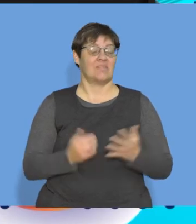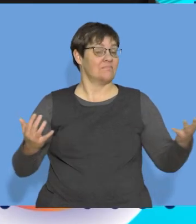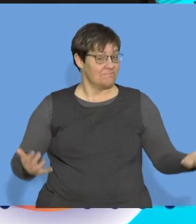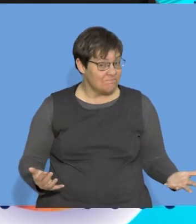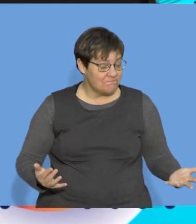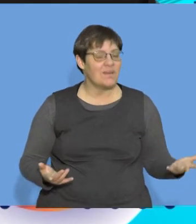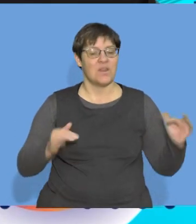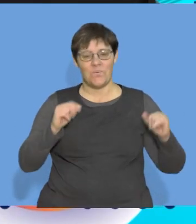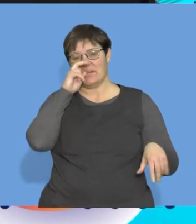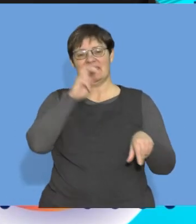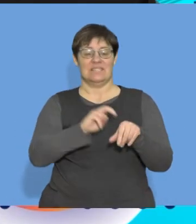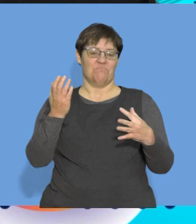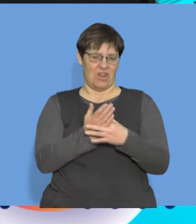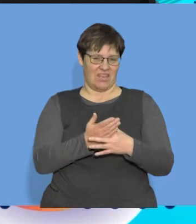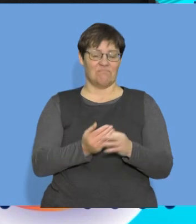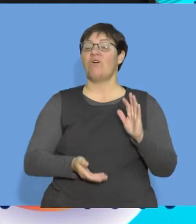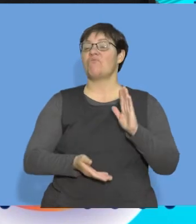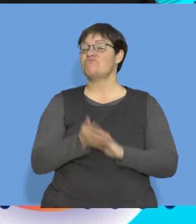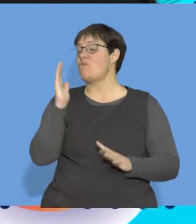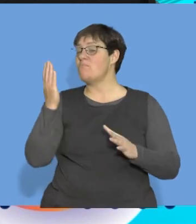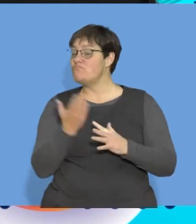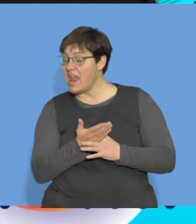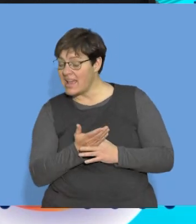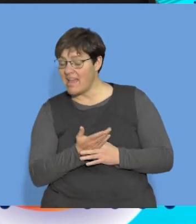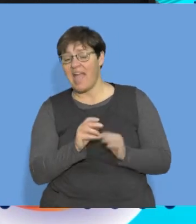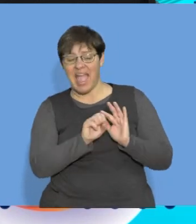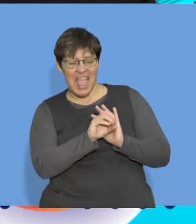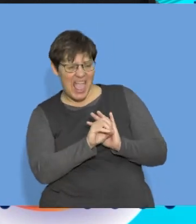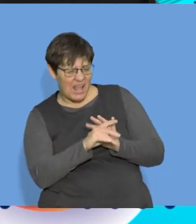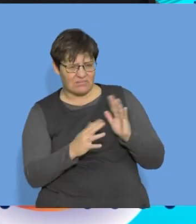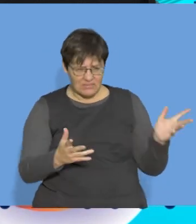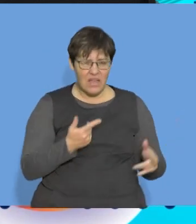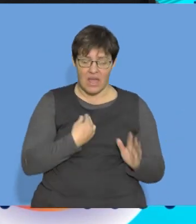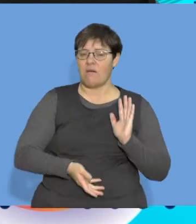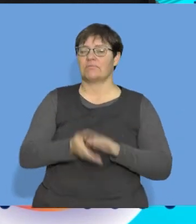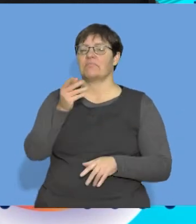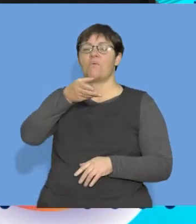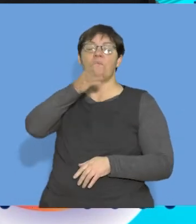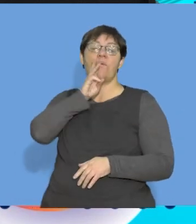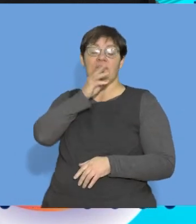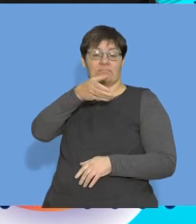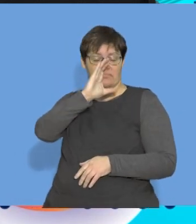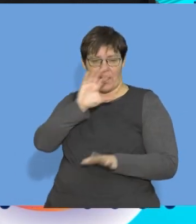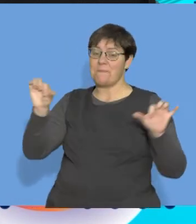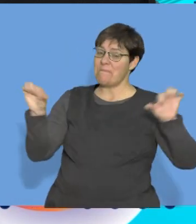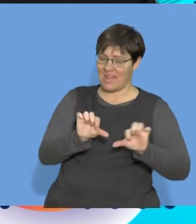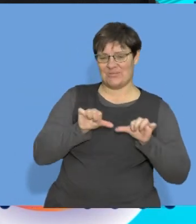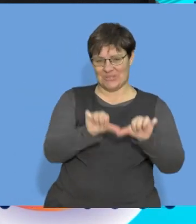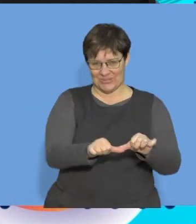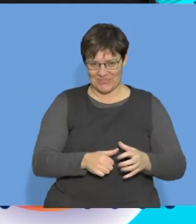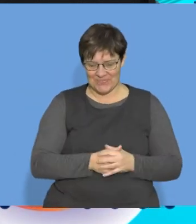Guys, we need a break. Let's go for ad break, and while we are on the ad break, grab a glass of water, then we come back and continue.